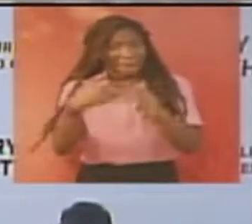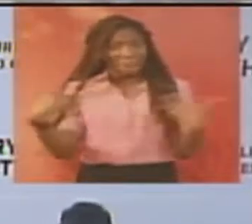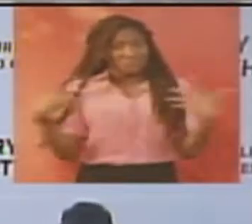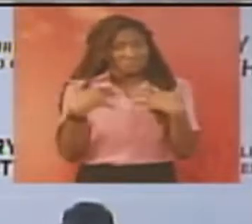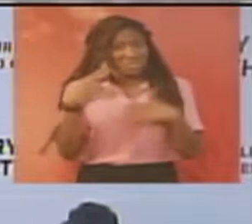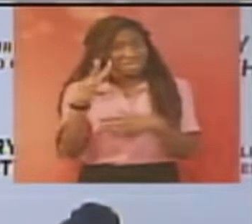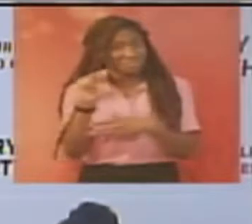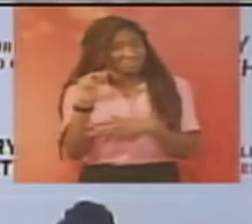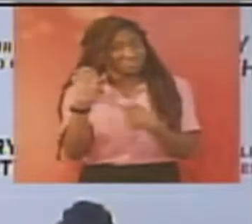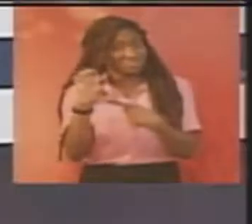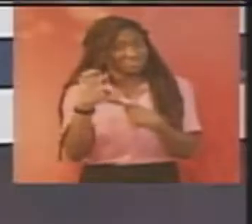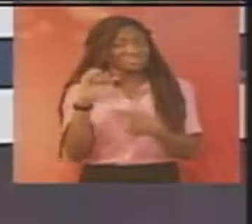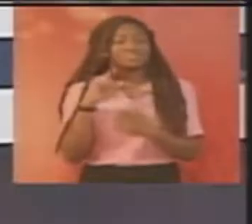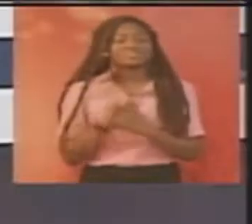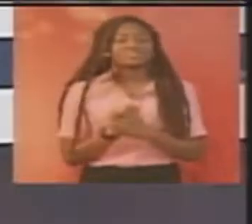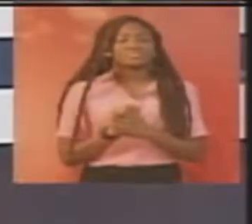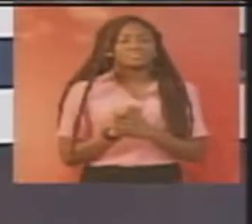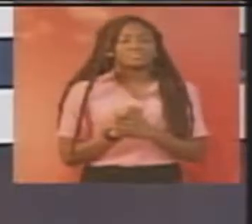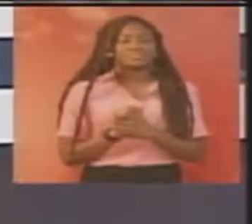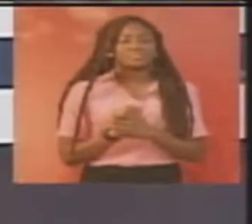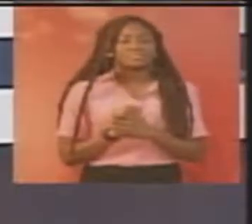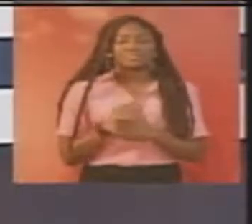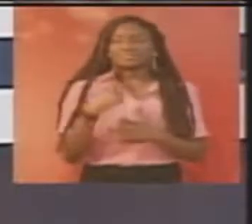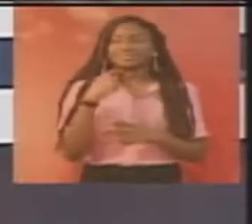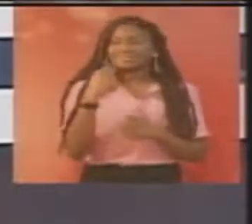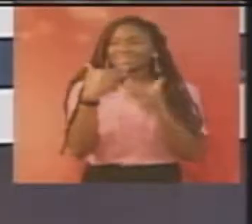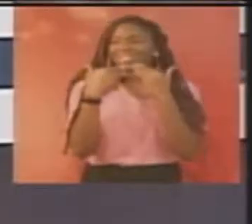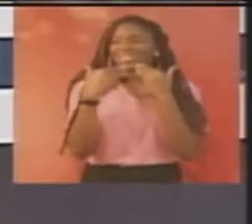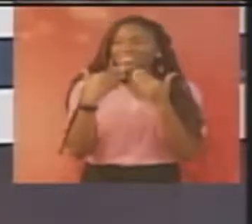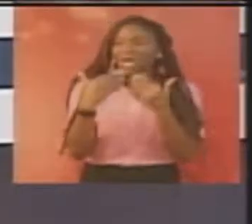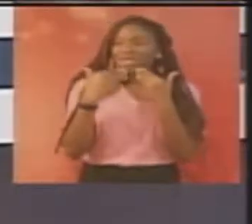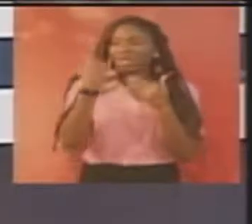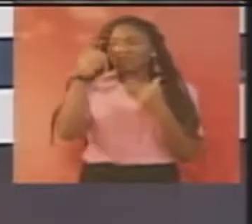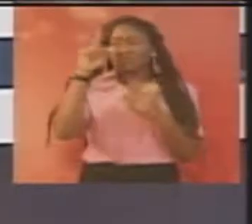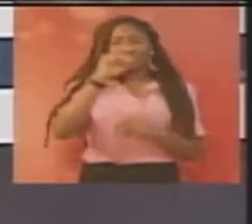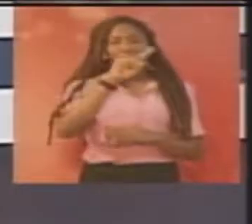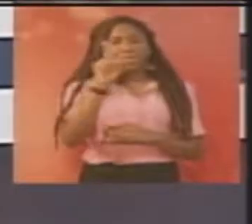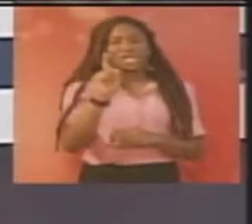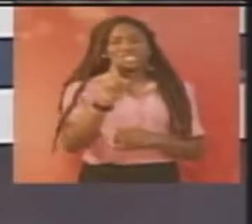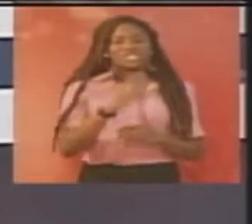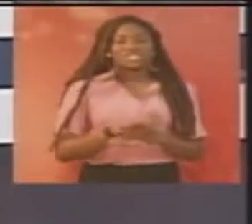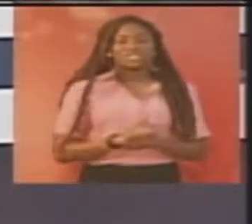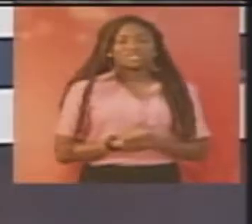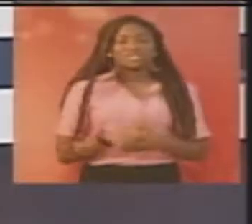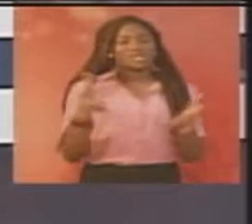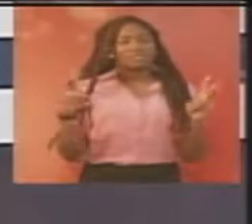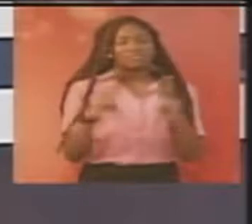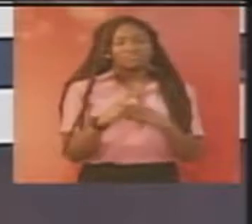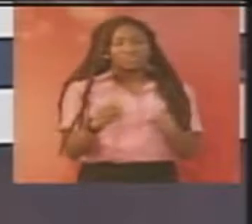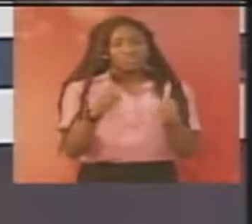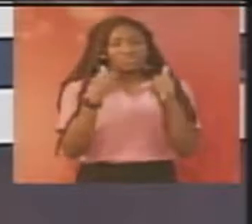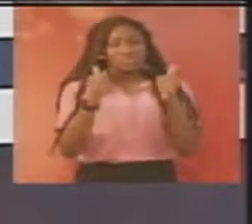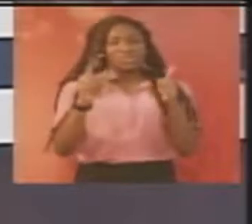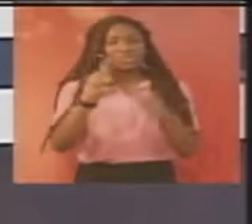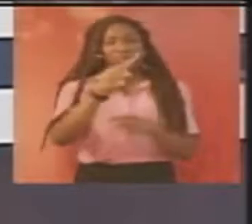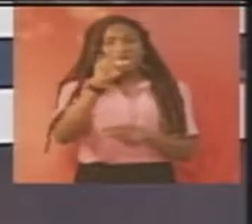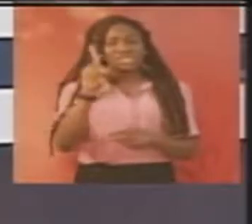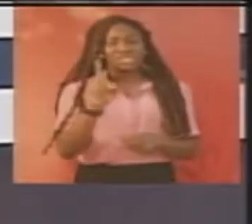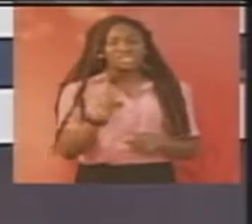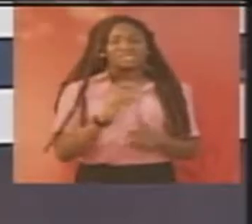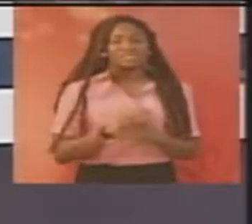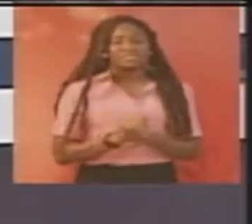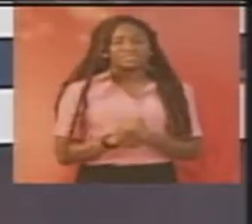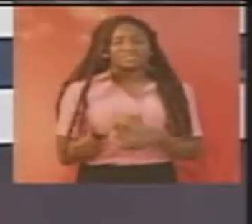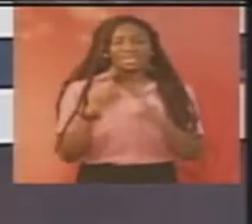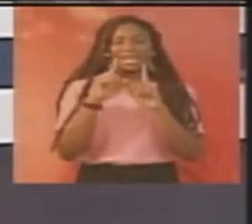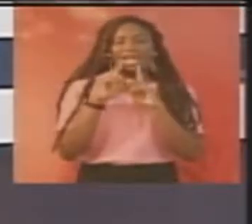Ms. Suchan? Thank you, Alan. Thank you for that question. And it's a really good question. And the answer